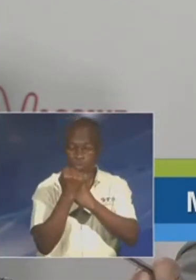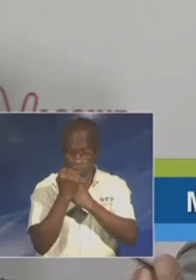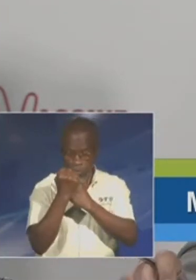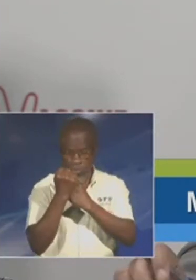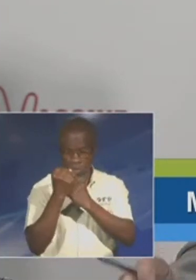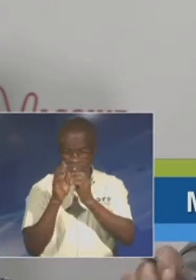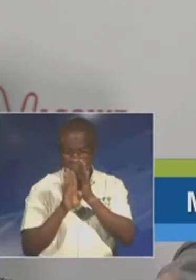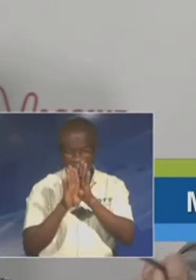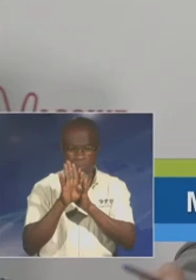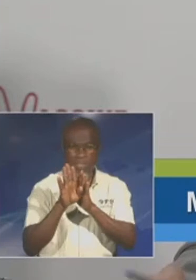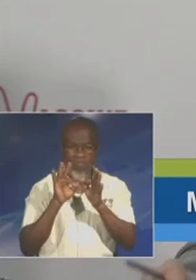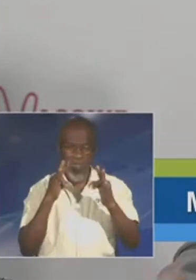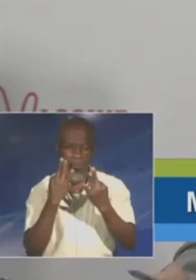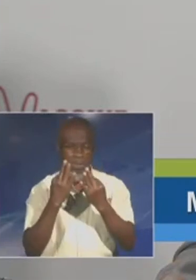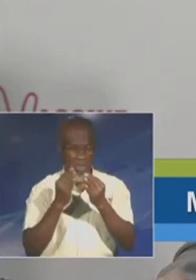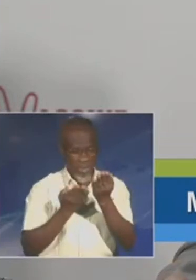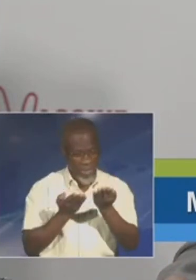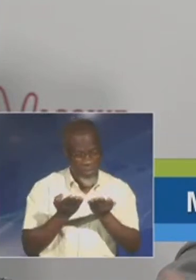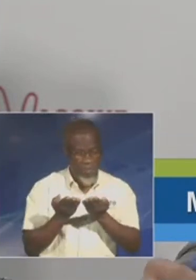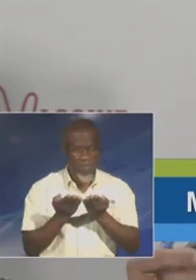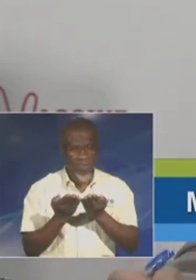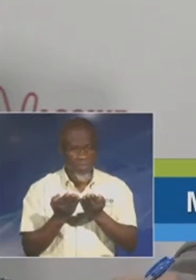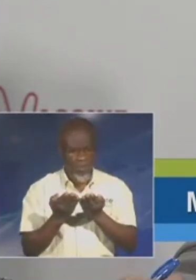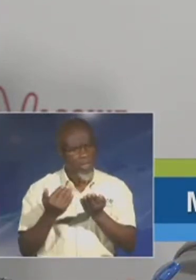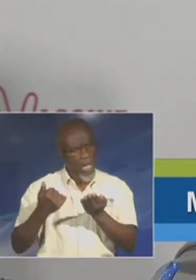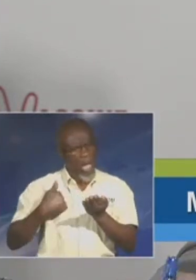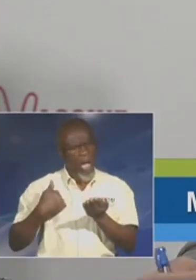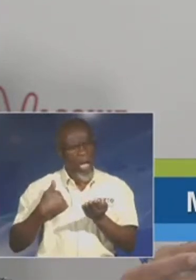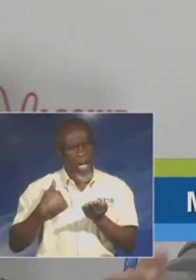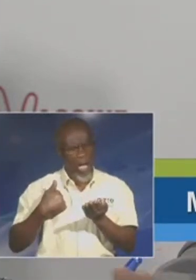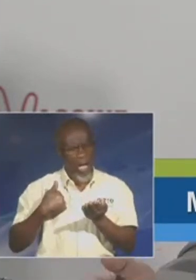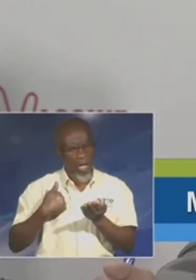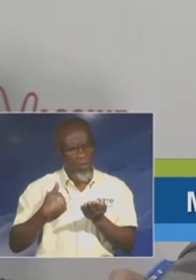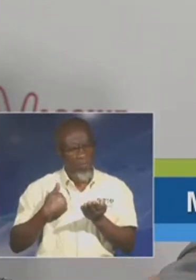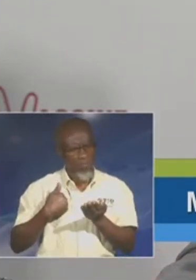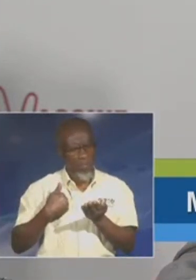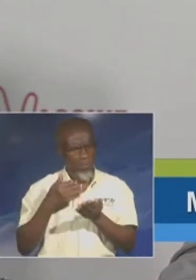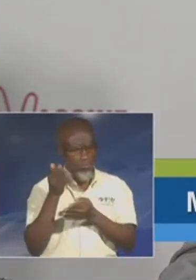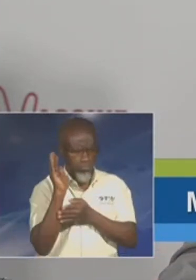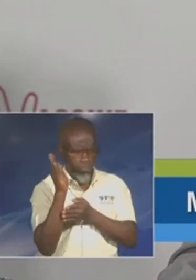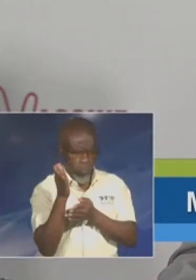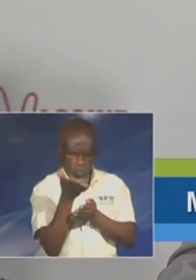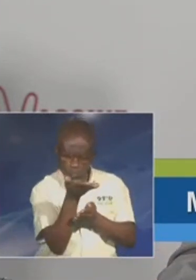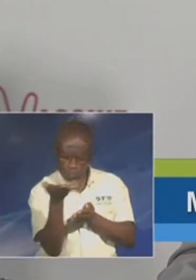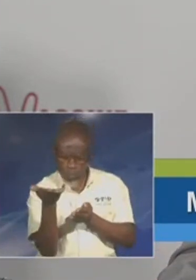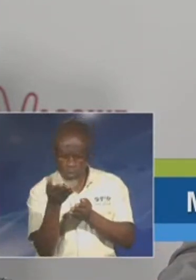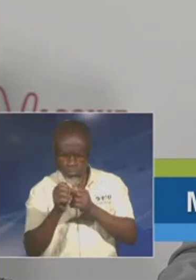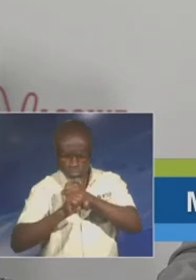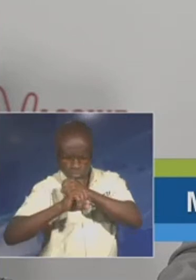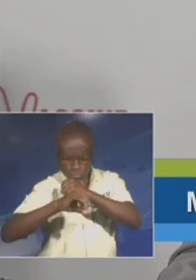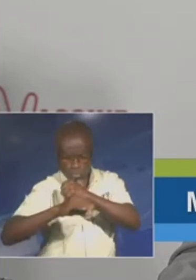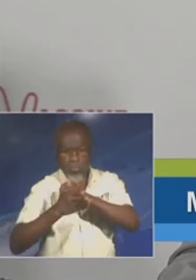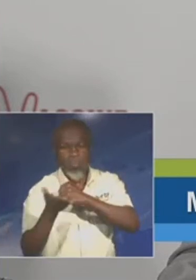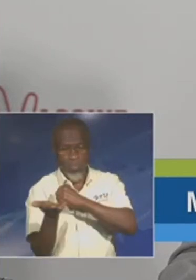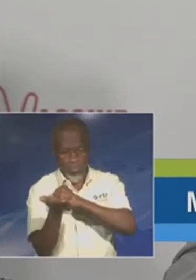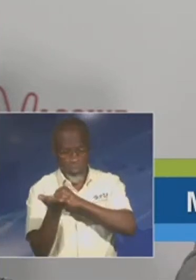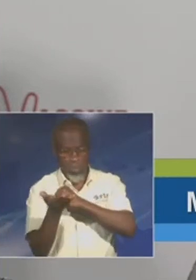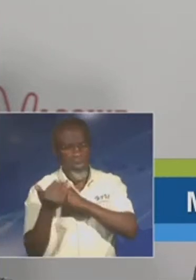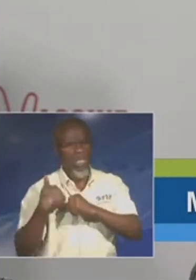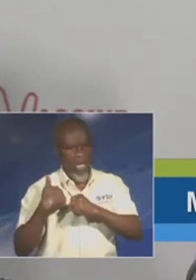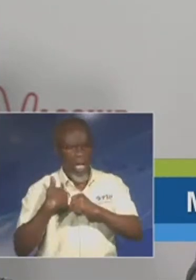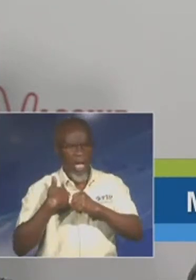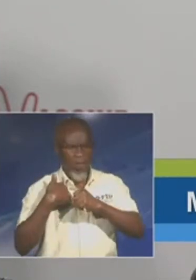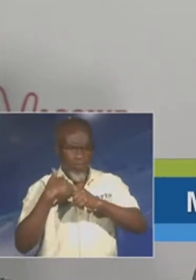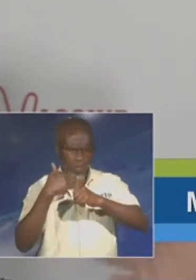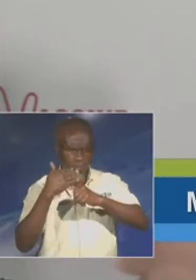ambit, and they have published it in the newspaper, it's on social media, it's on their website, they also have their own hotline. So